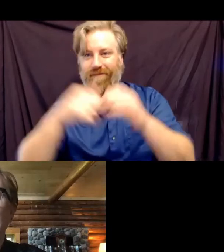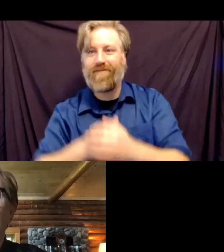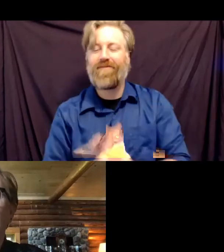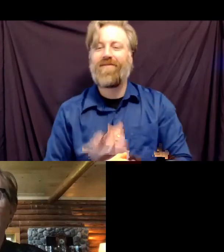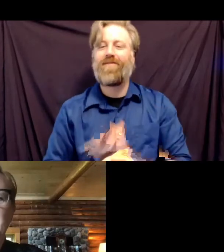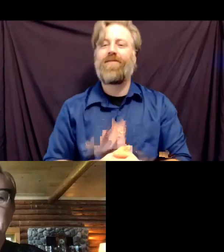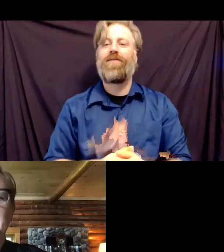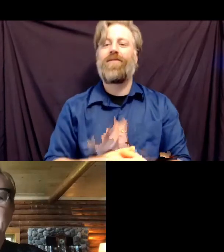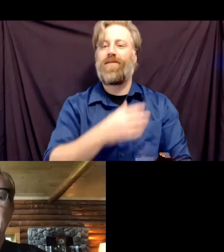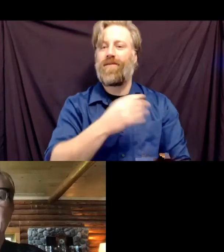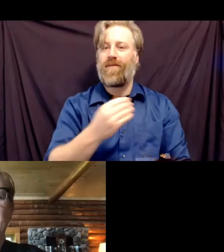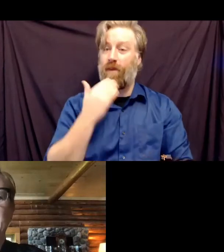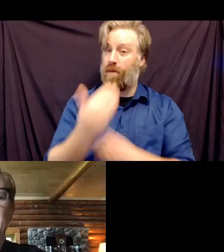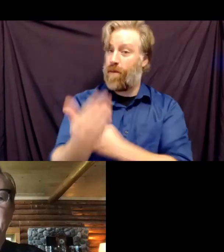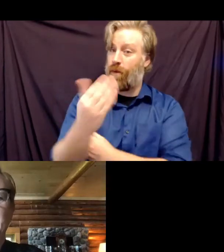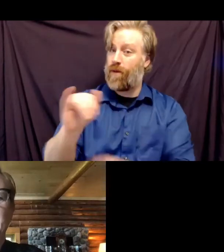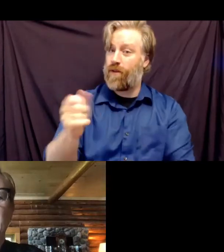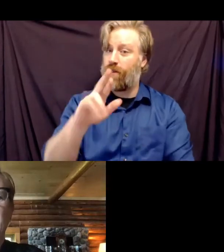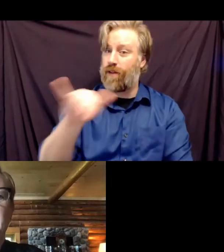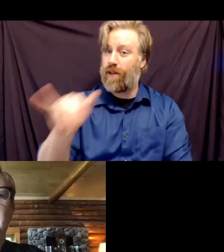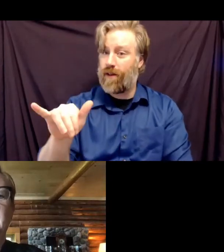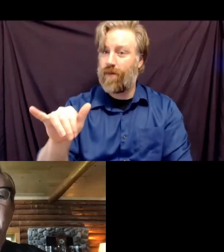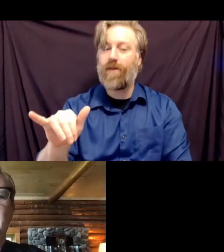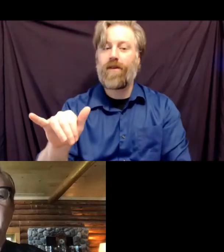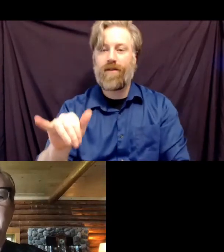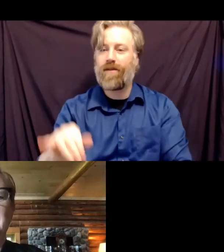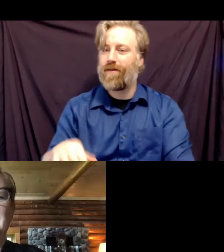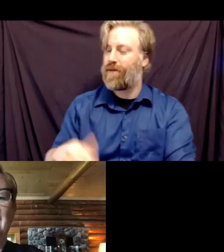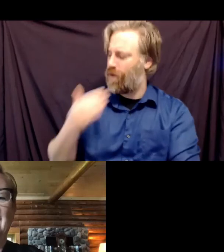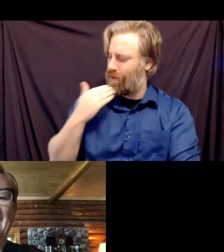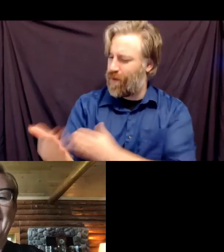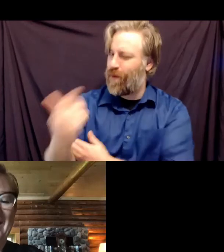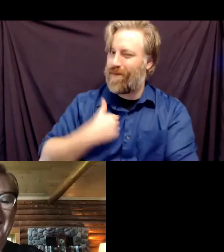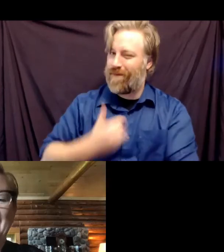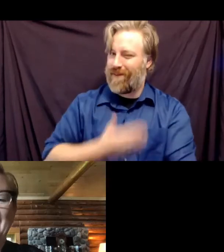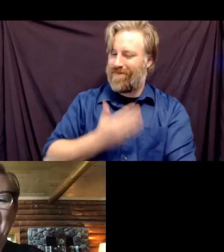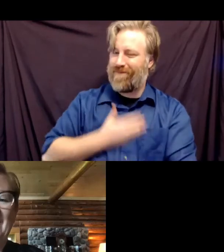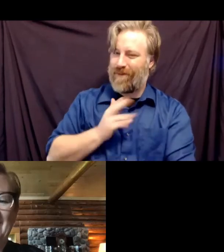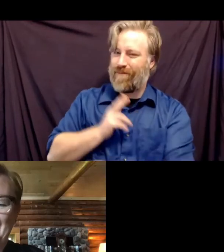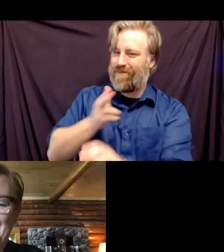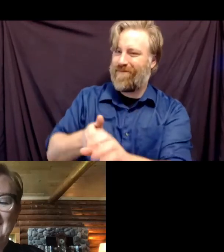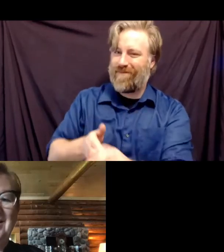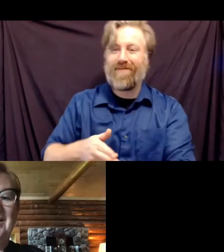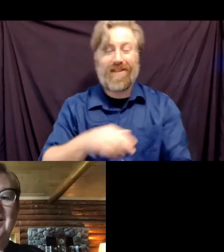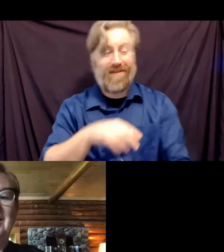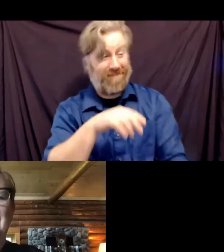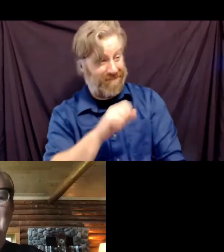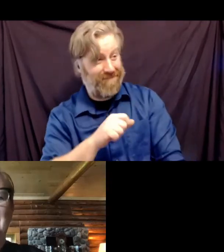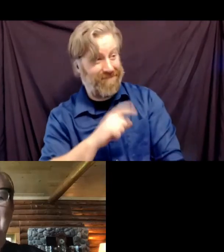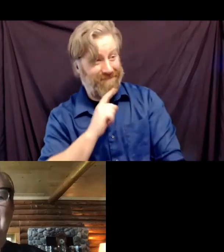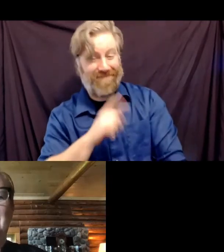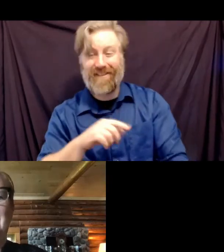And good morning, Jerry. Yeah, good morning. I'm happy to be here. Yeah, how are you? Oh, I'm doing great.